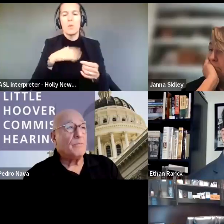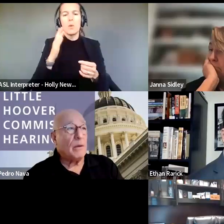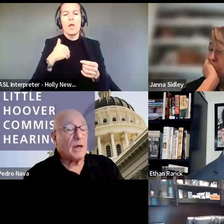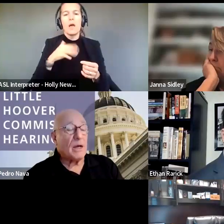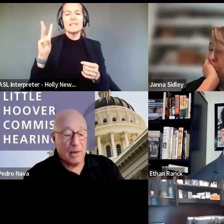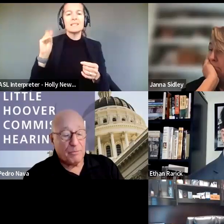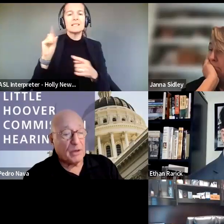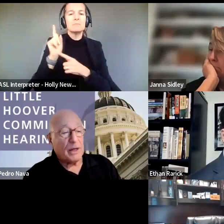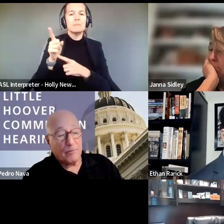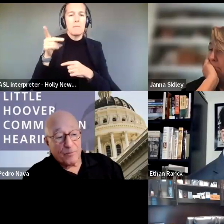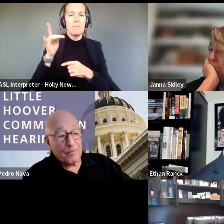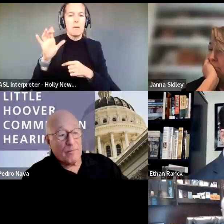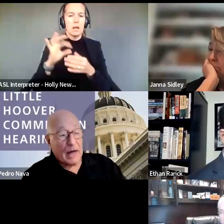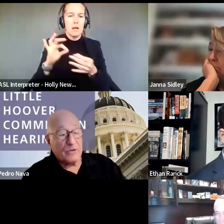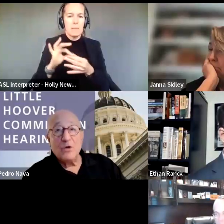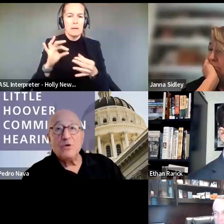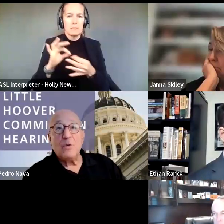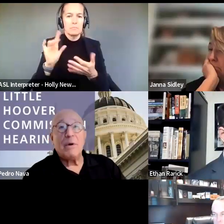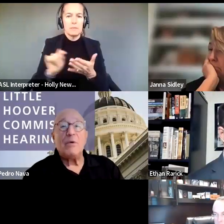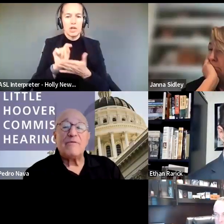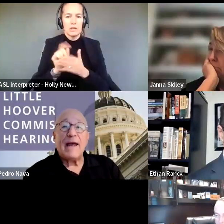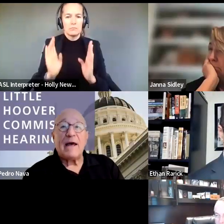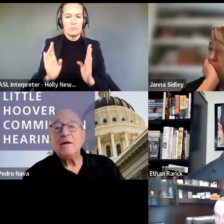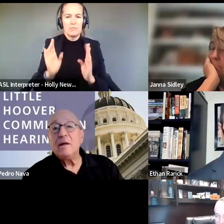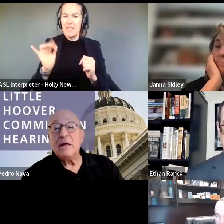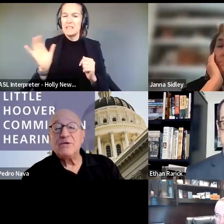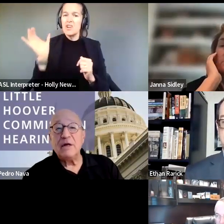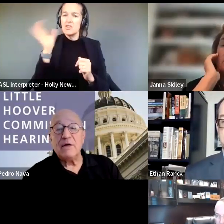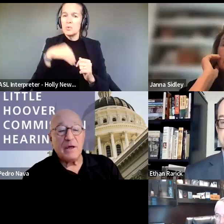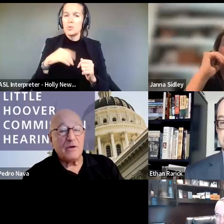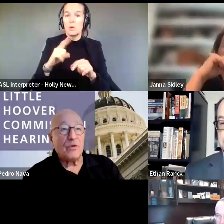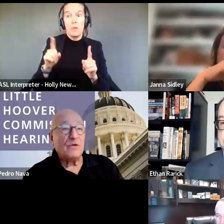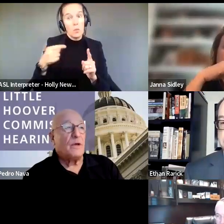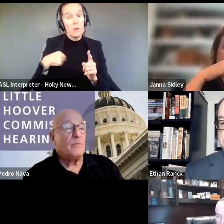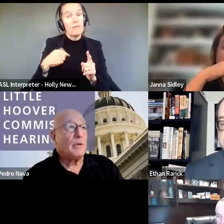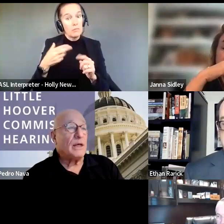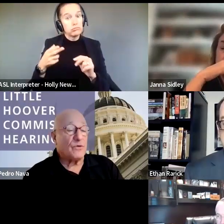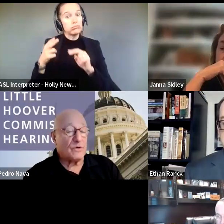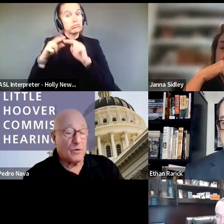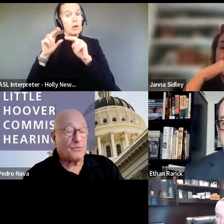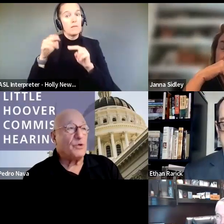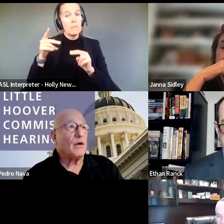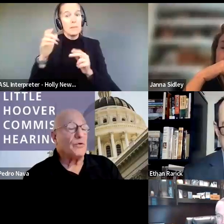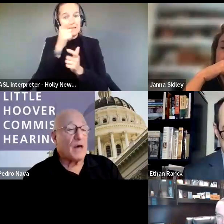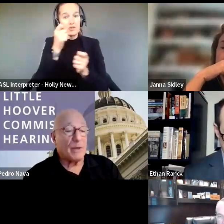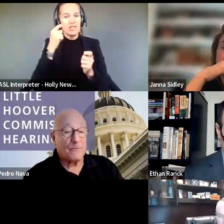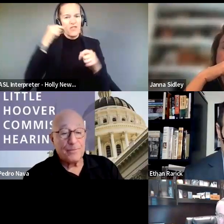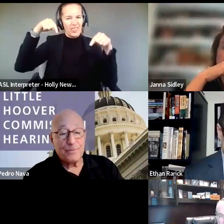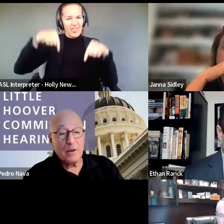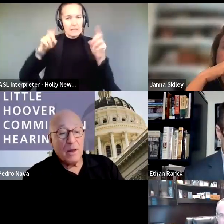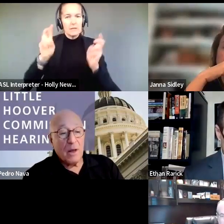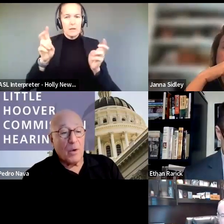60-minute public comment period. That is unusual, but we have had a significant increase in public interest of this particular